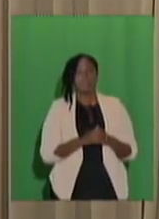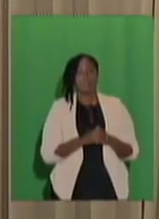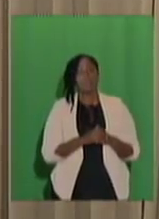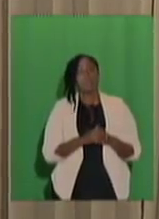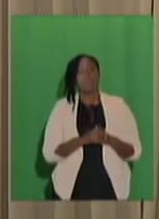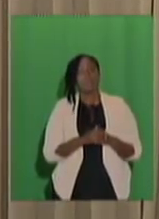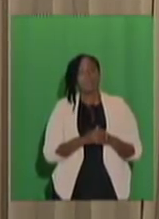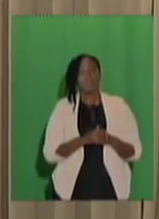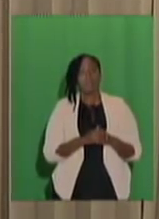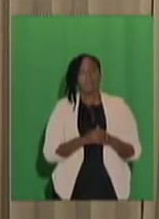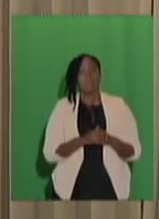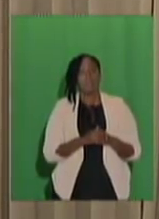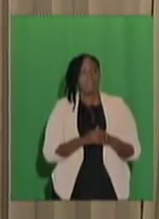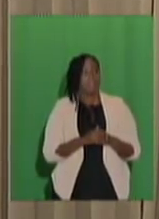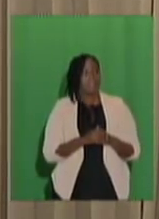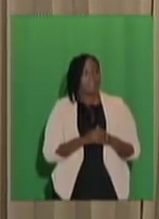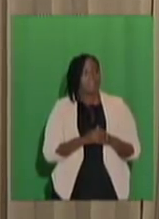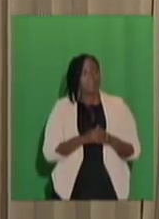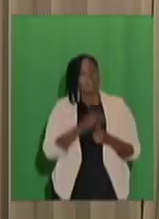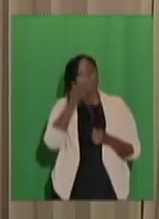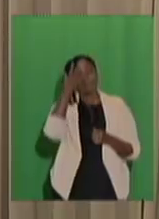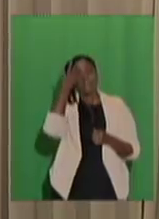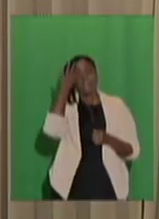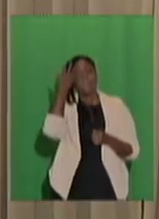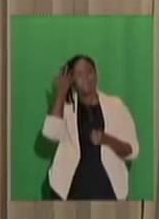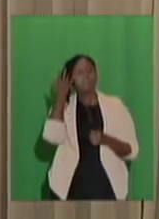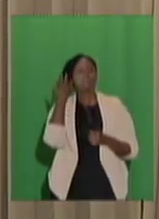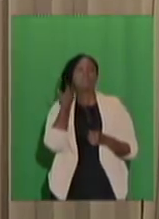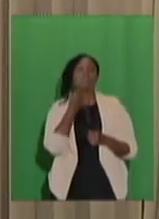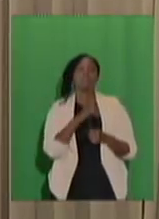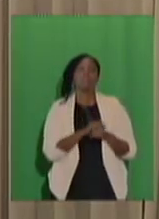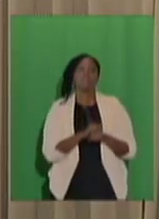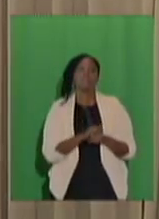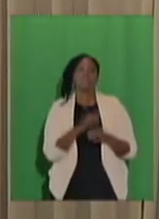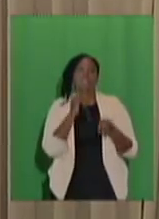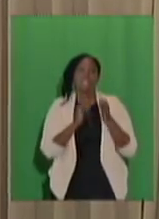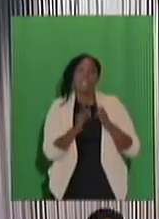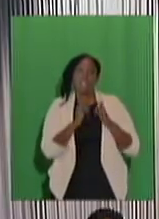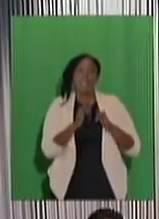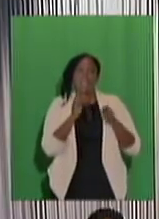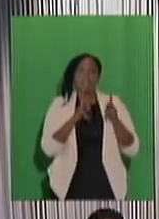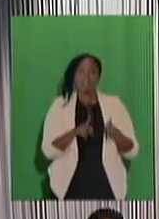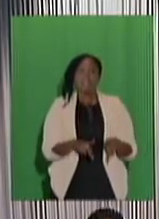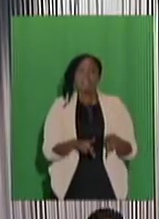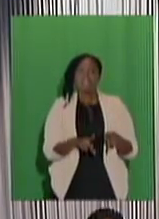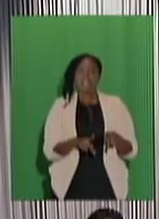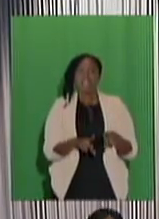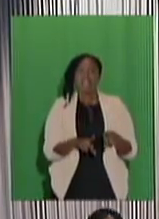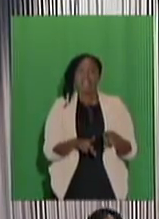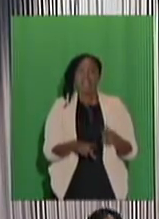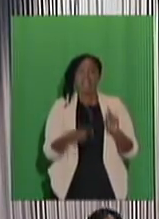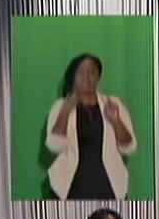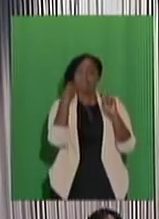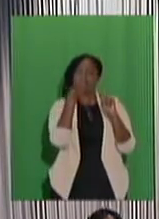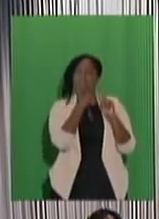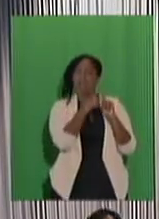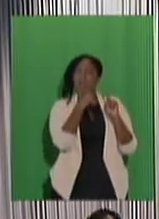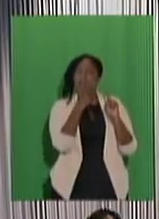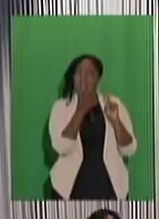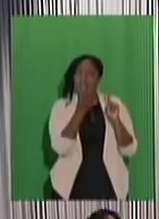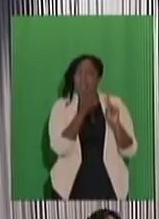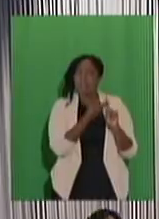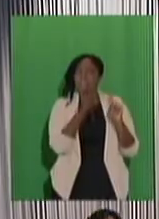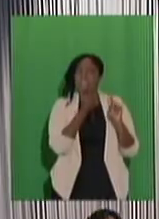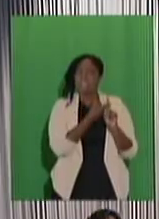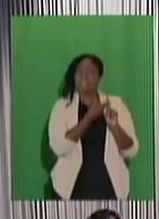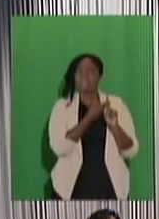example, and they are positive with COVID-19, some relatives are skeptical that they may not, information on them